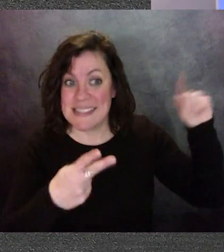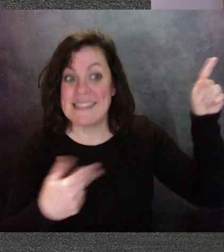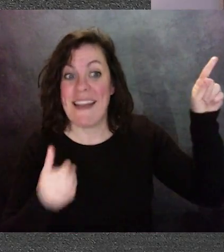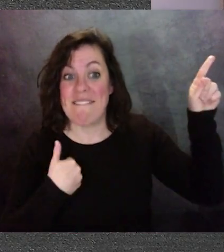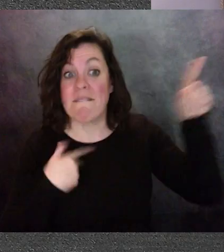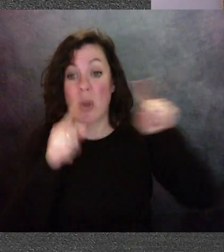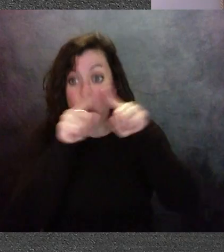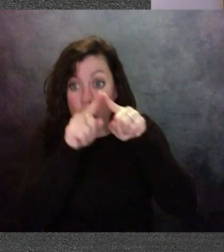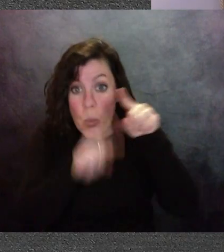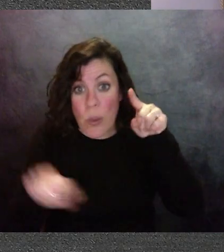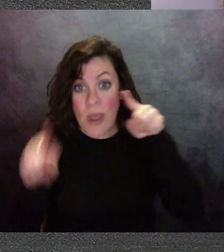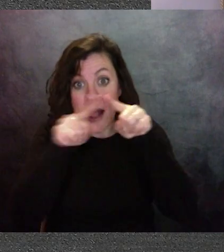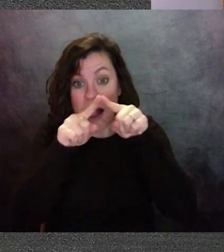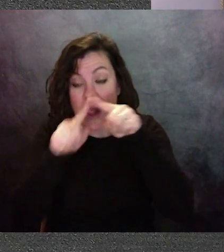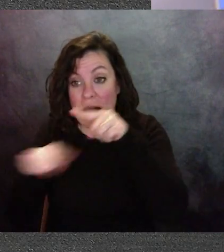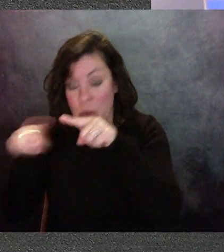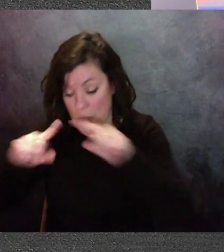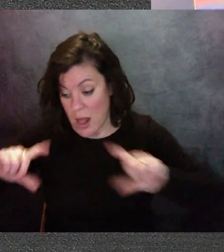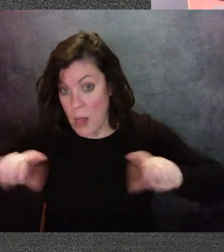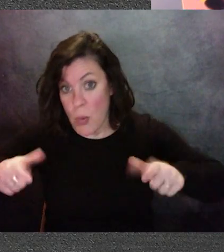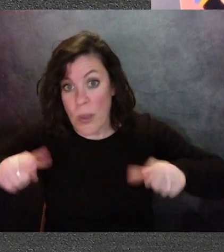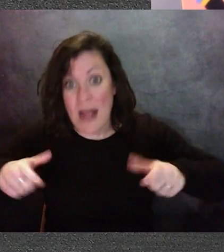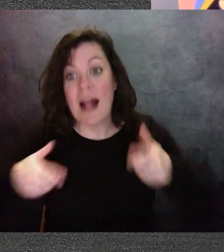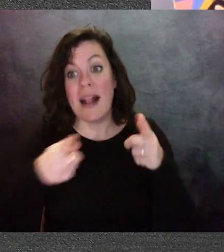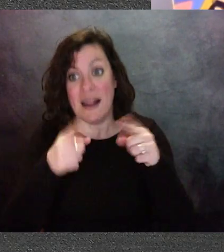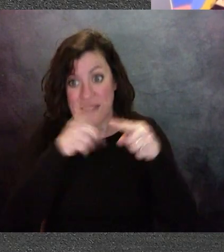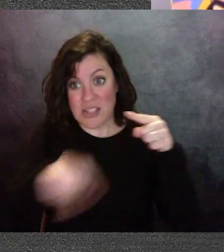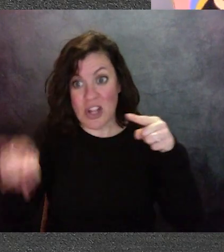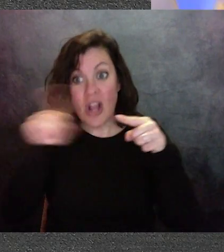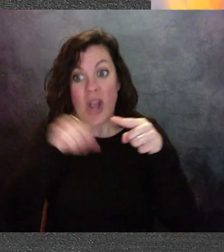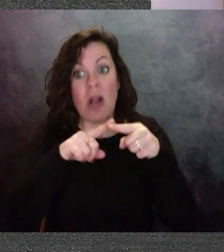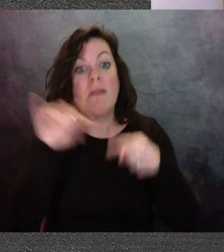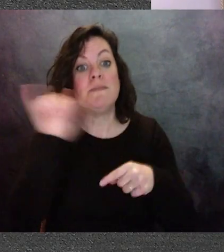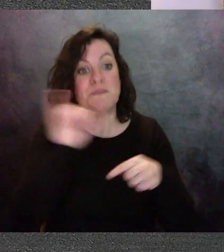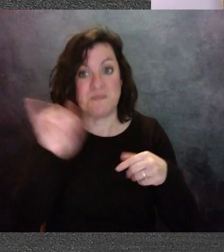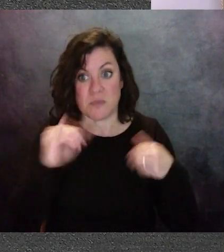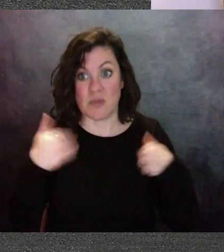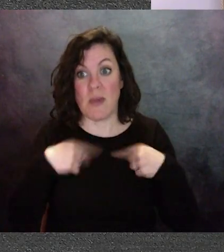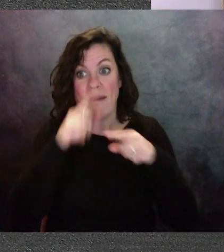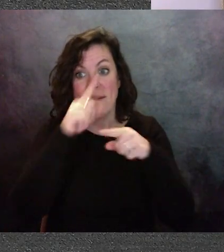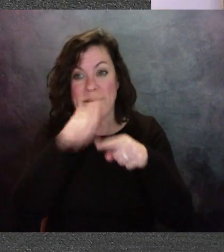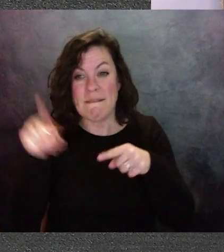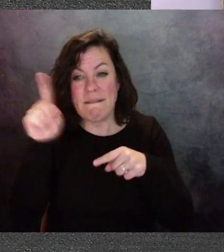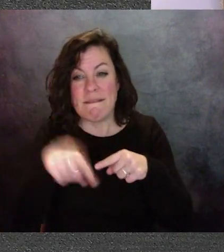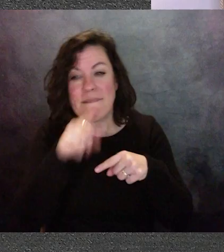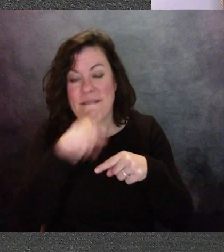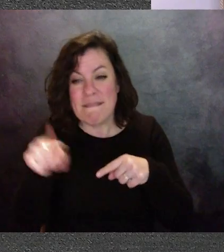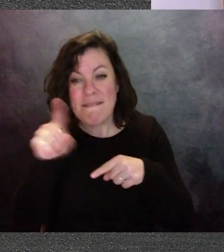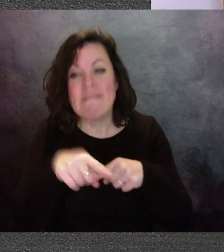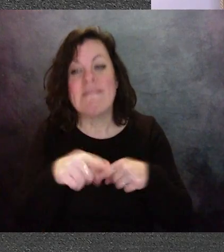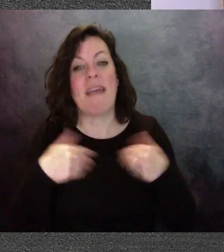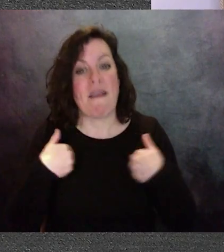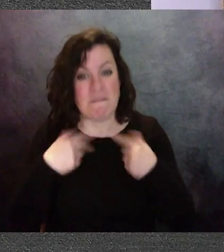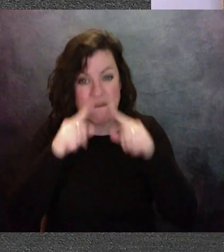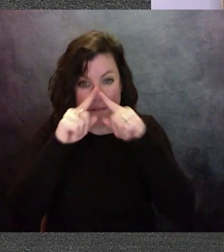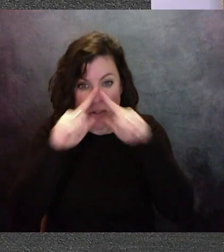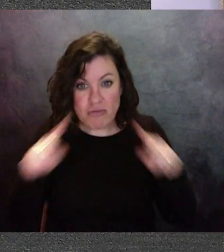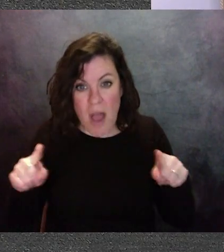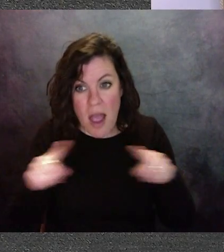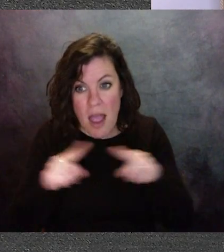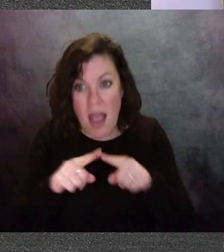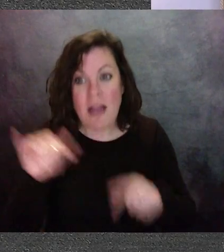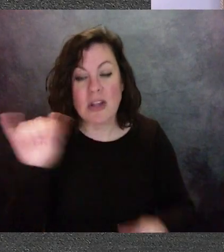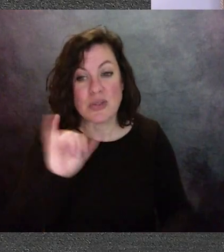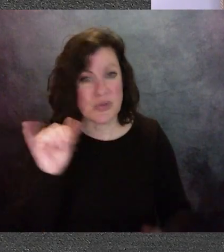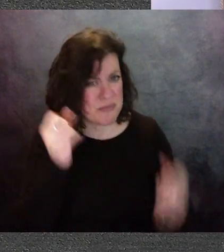circles, and the spokes on the wheels are triangles. 3 shapes right there. You know, I thought it would be